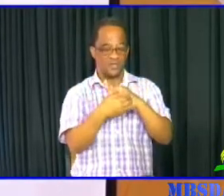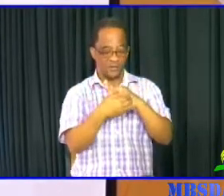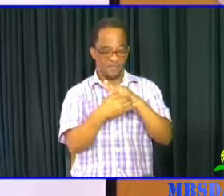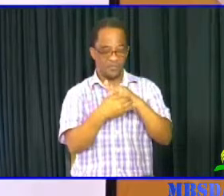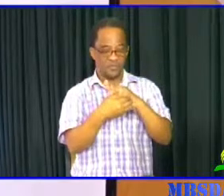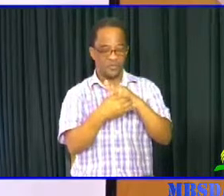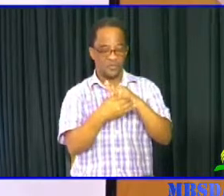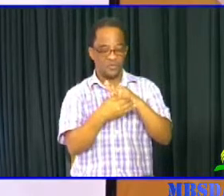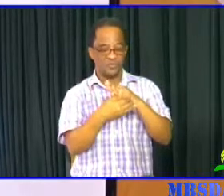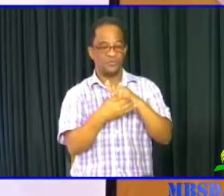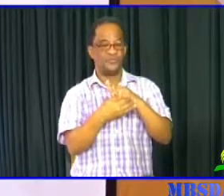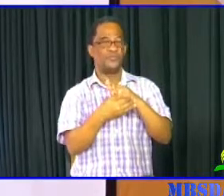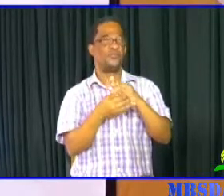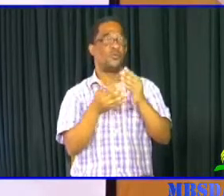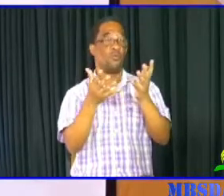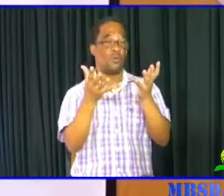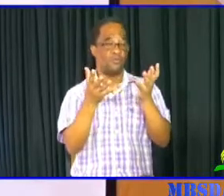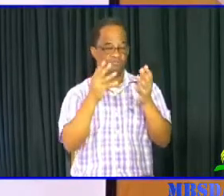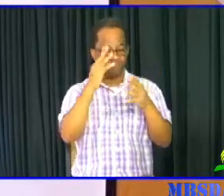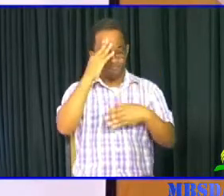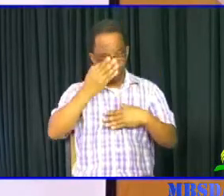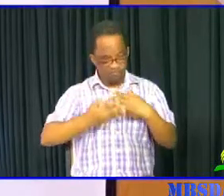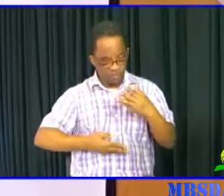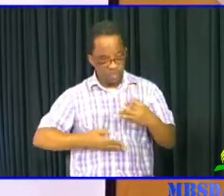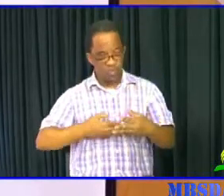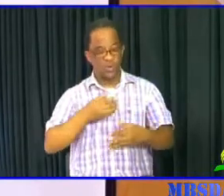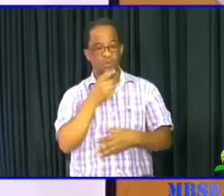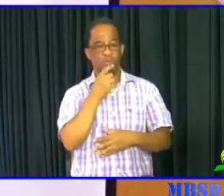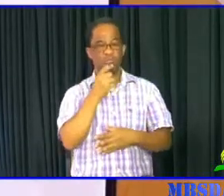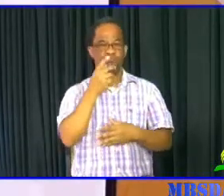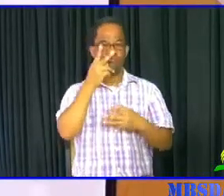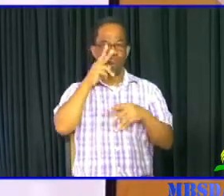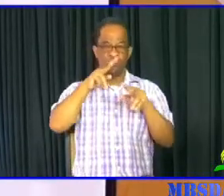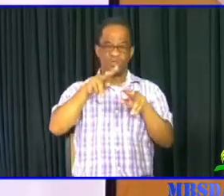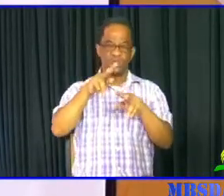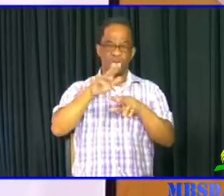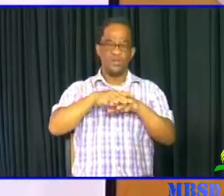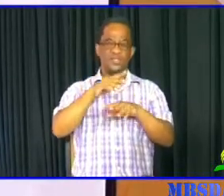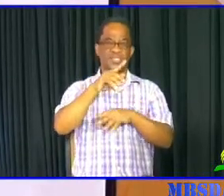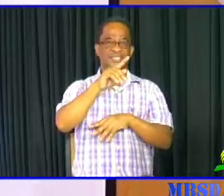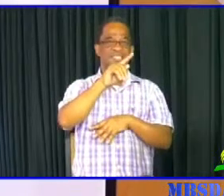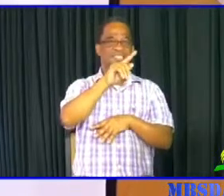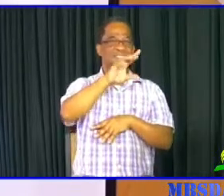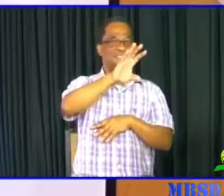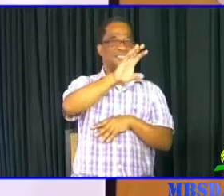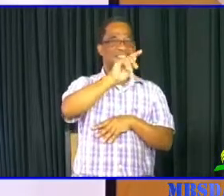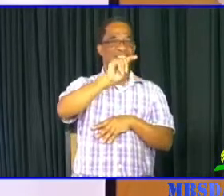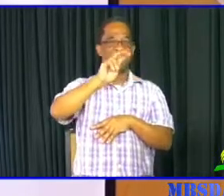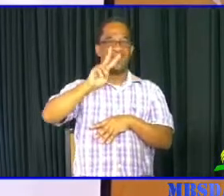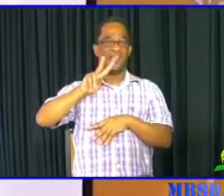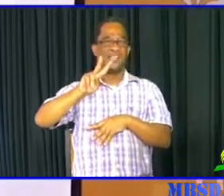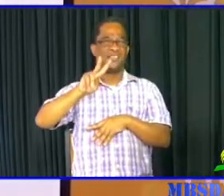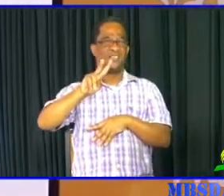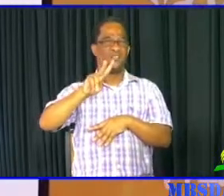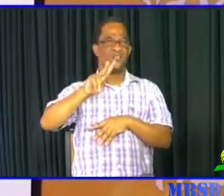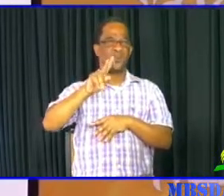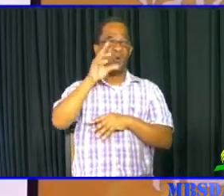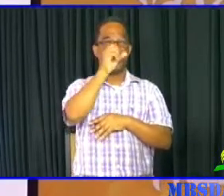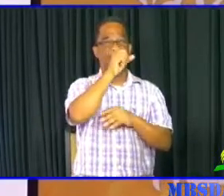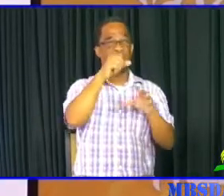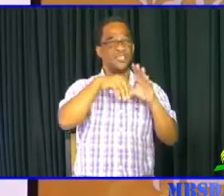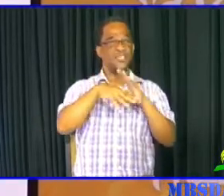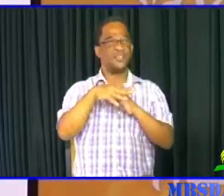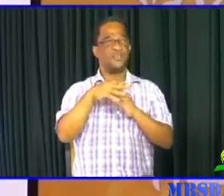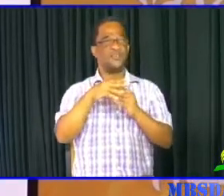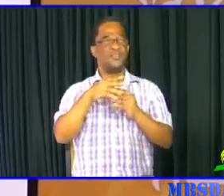the entire territory. I want to welcome those of you who are watching us on CTL, NCS, Starcom, Quest in Lucy,